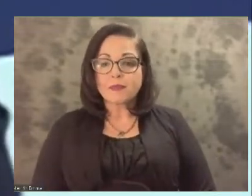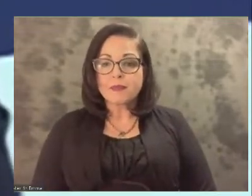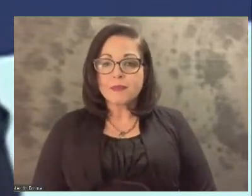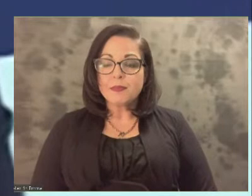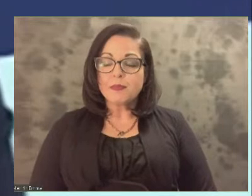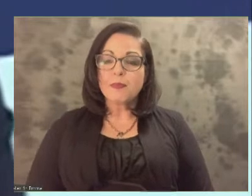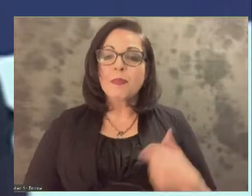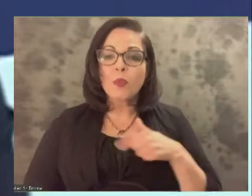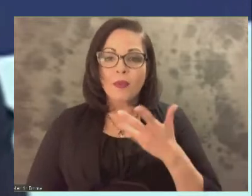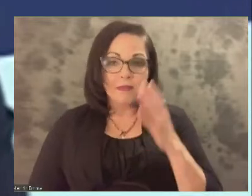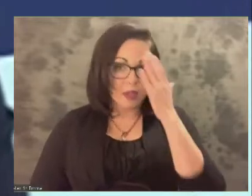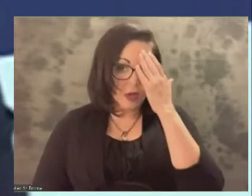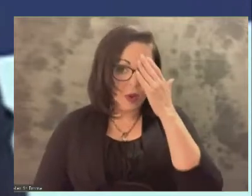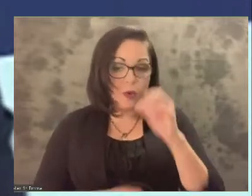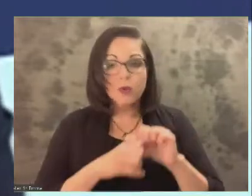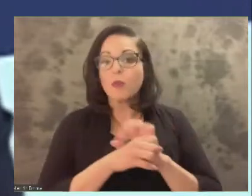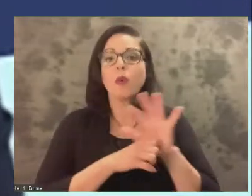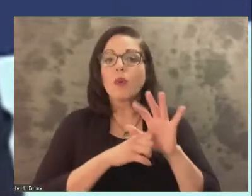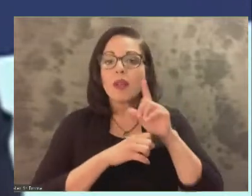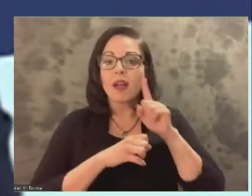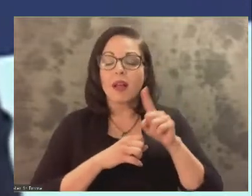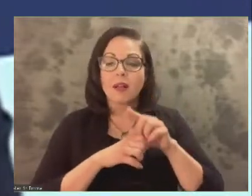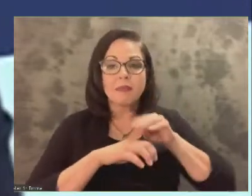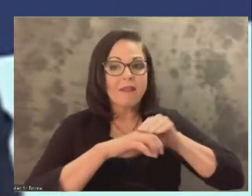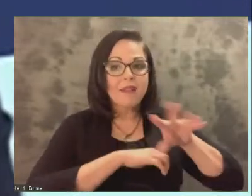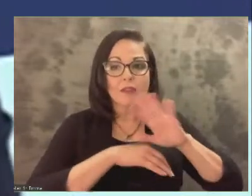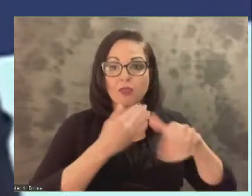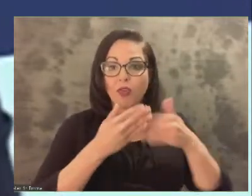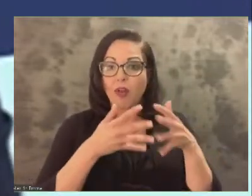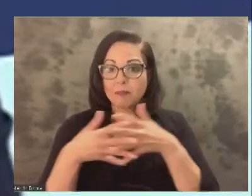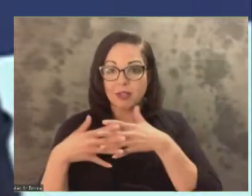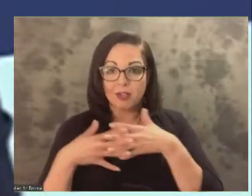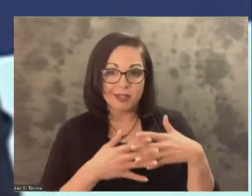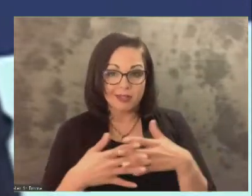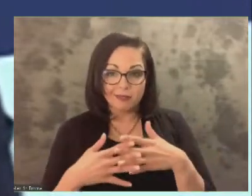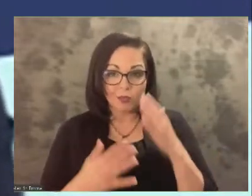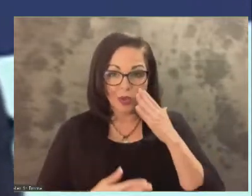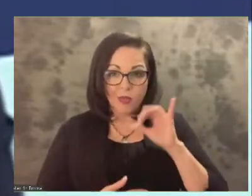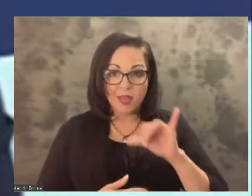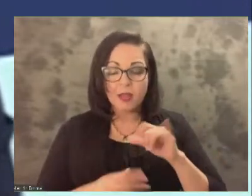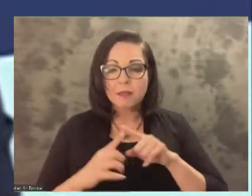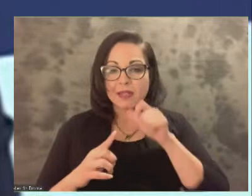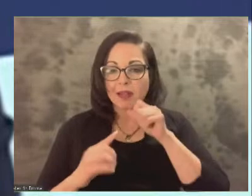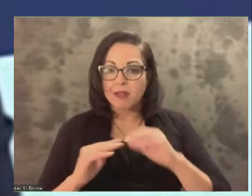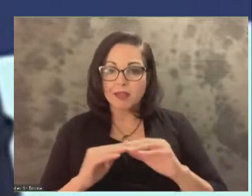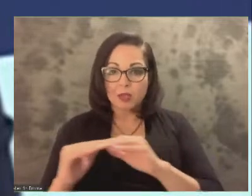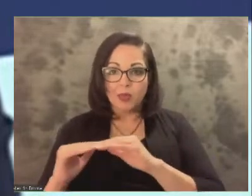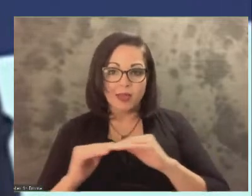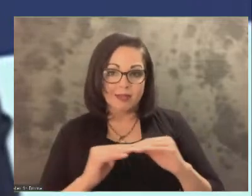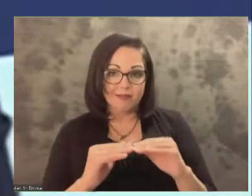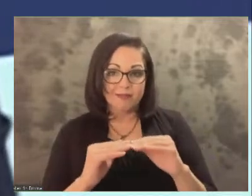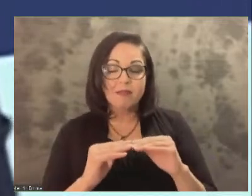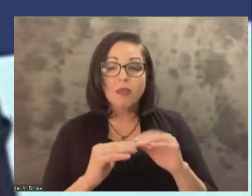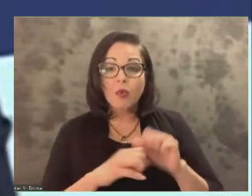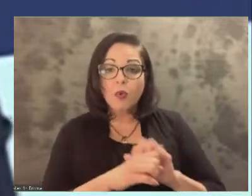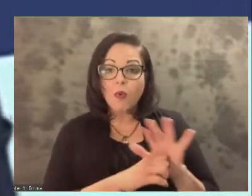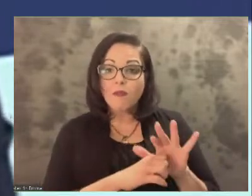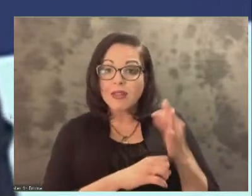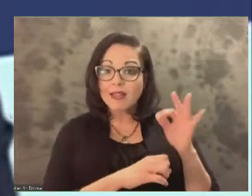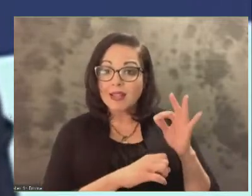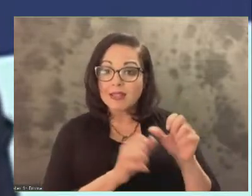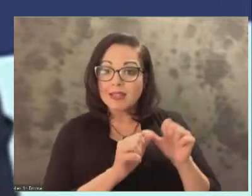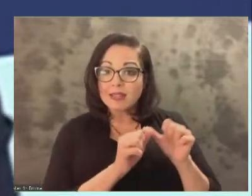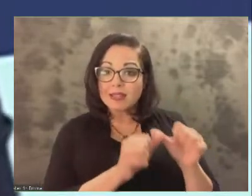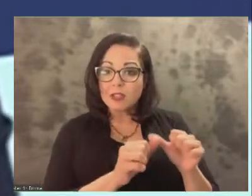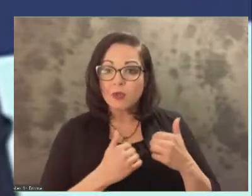We know the coronavirus pandemic affects all Americans, but not equally. And COVID-19 continues to